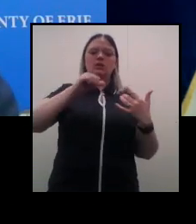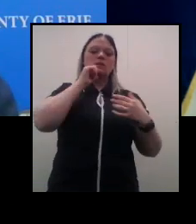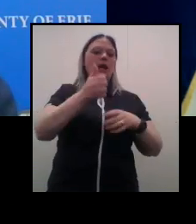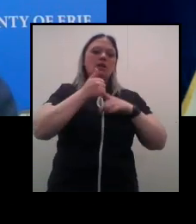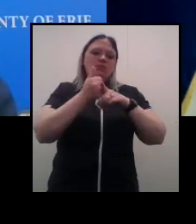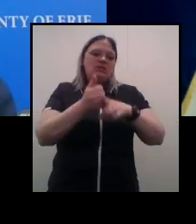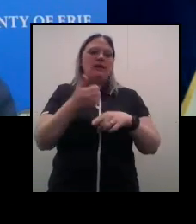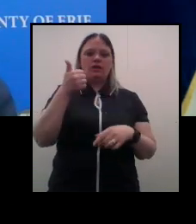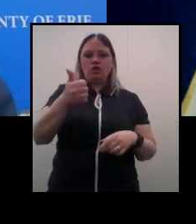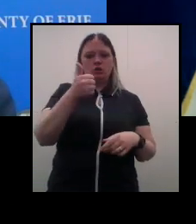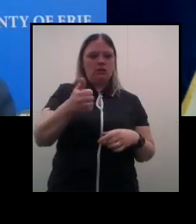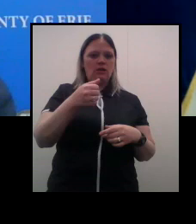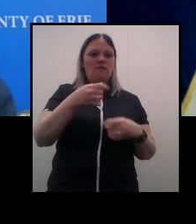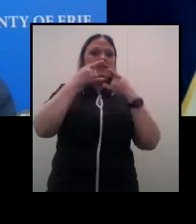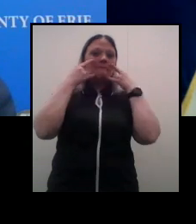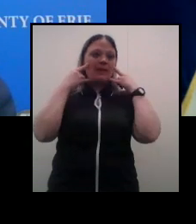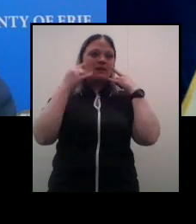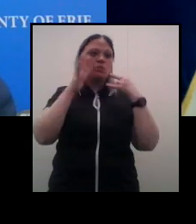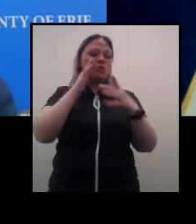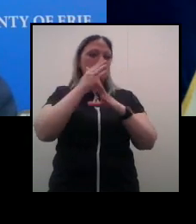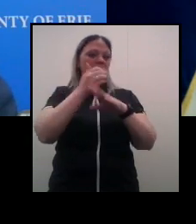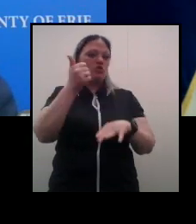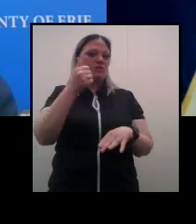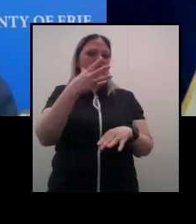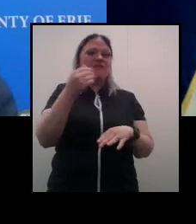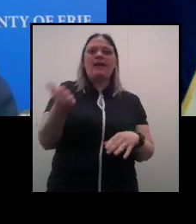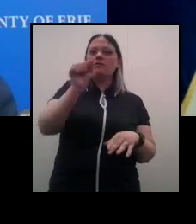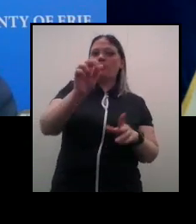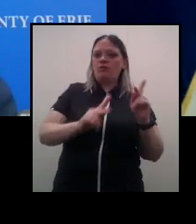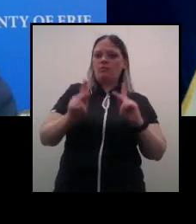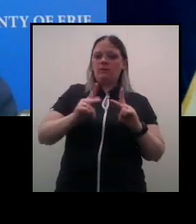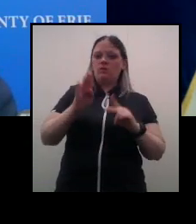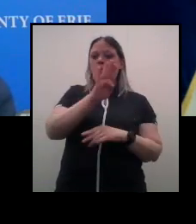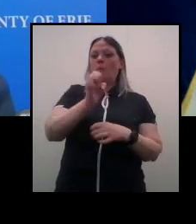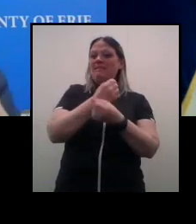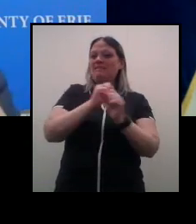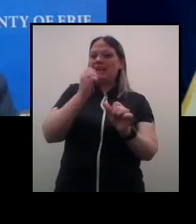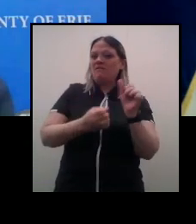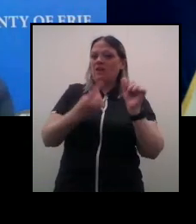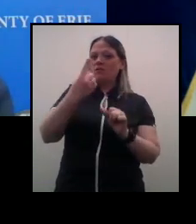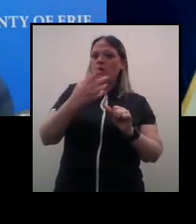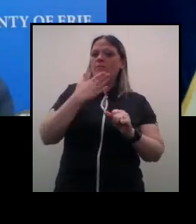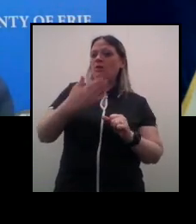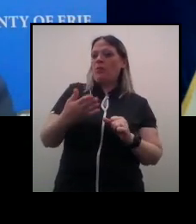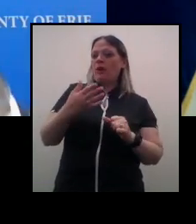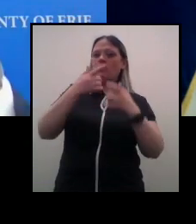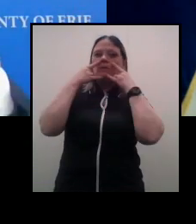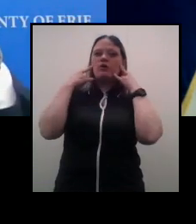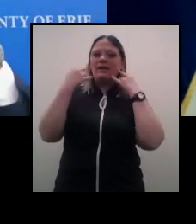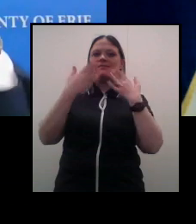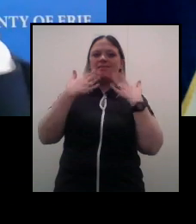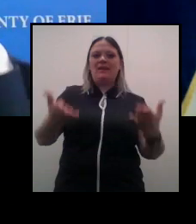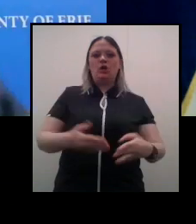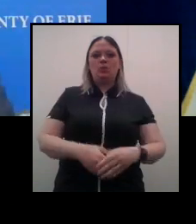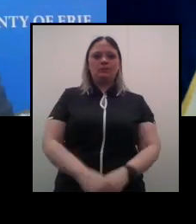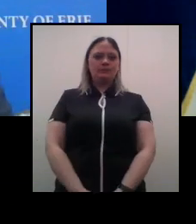Your mask can protect yourself and protect others. So with that, be safe, everyone. Be well. Wear your masks. Thank you.